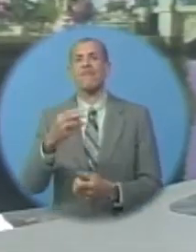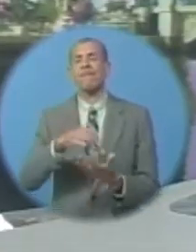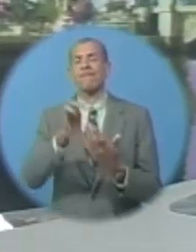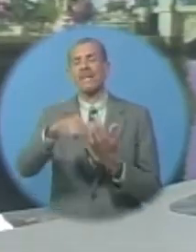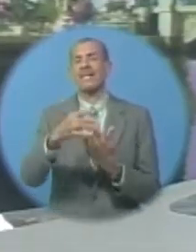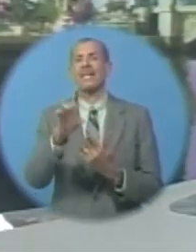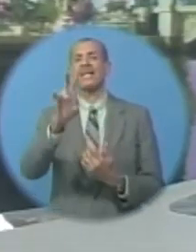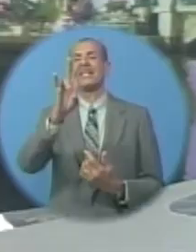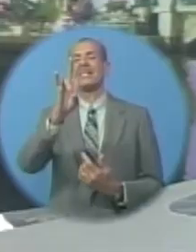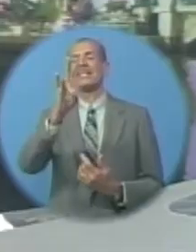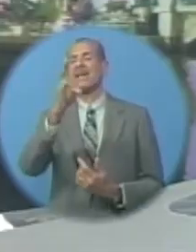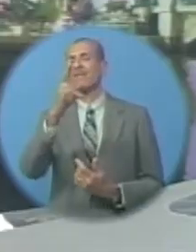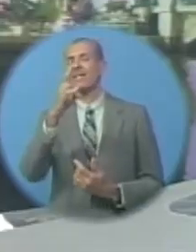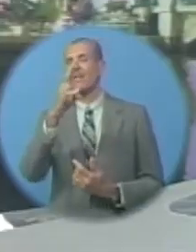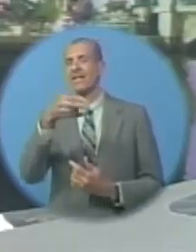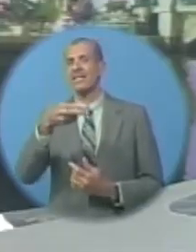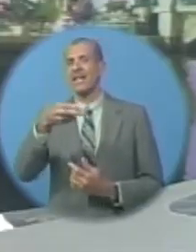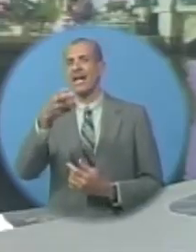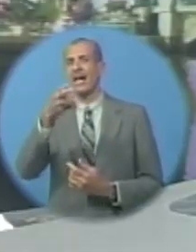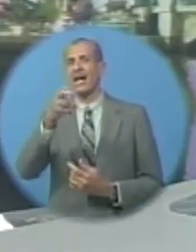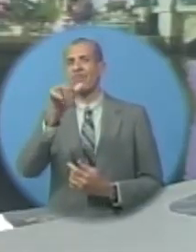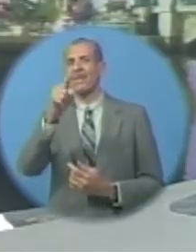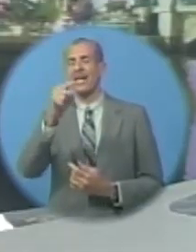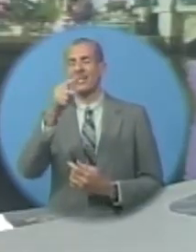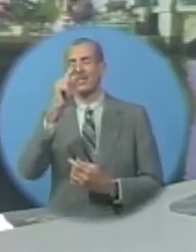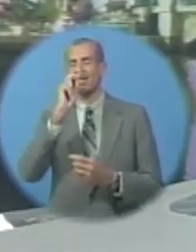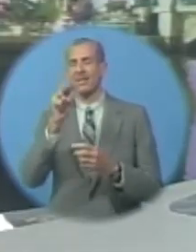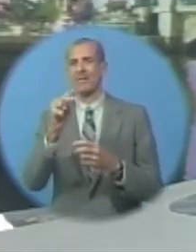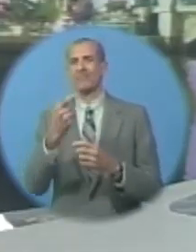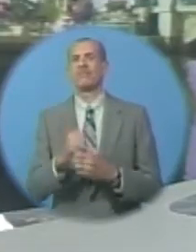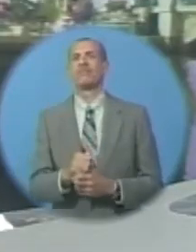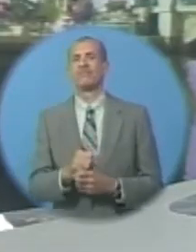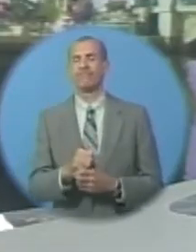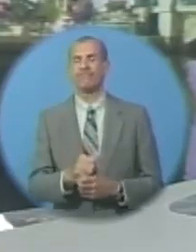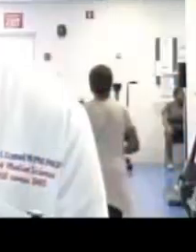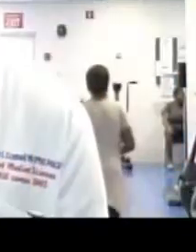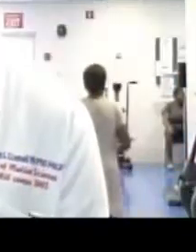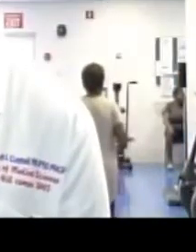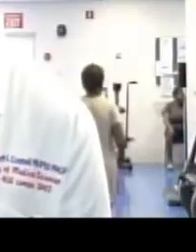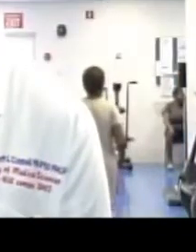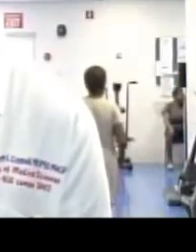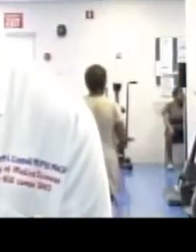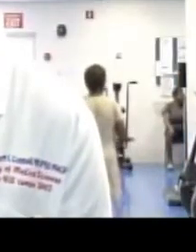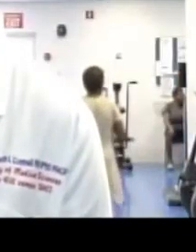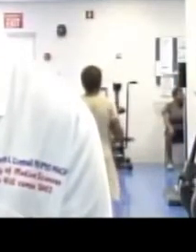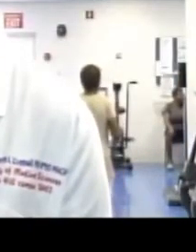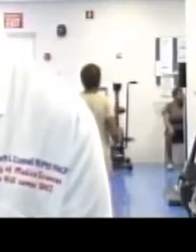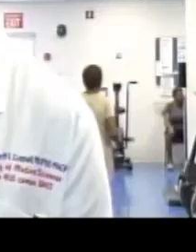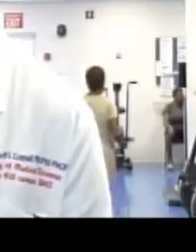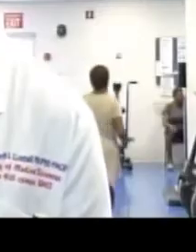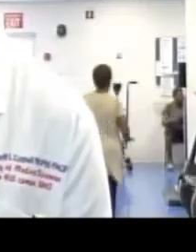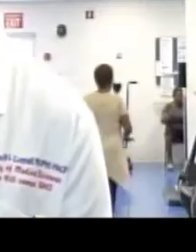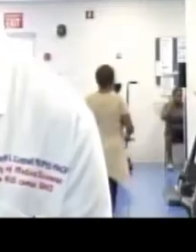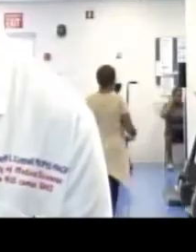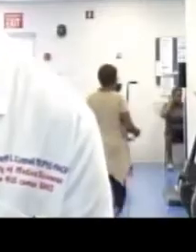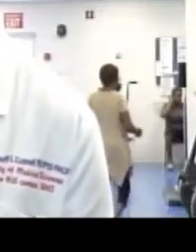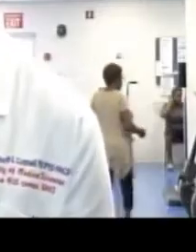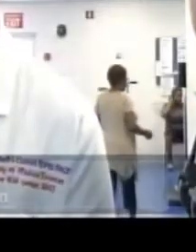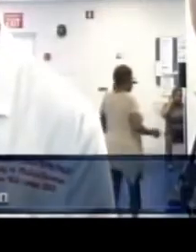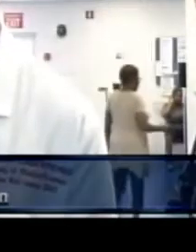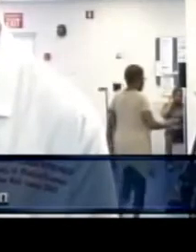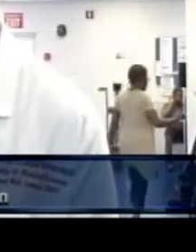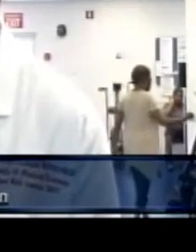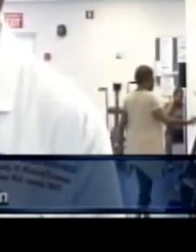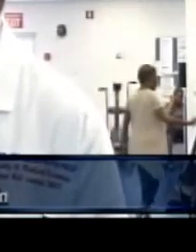Barbados will focus on hypertension in diabetes. The driver for death in diabetes, the driver for